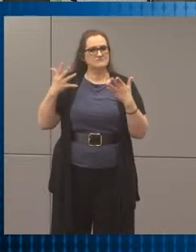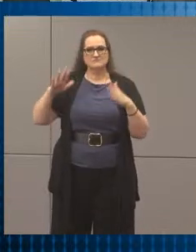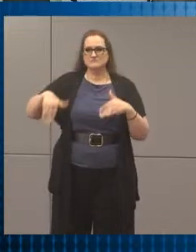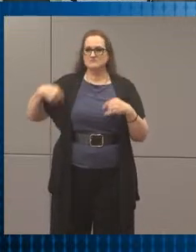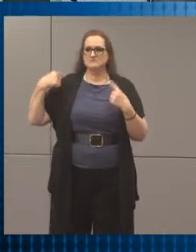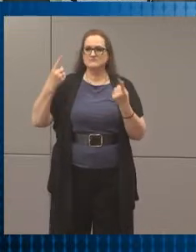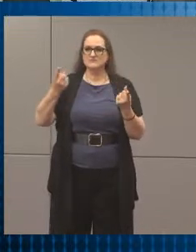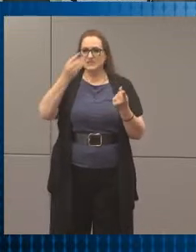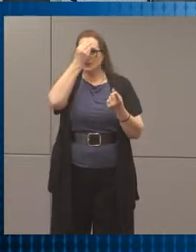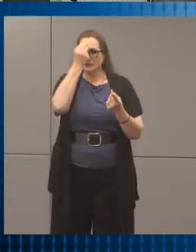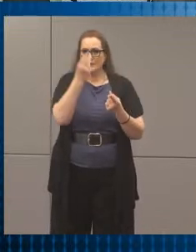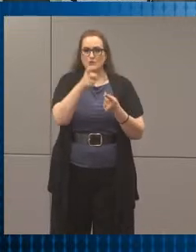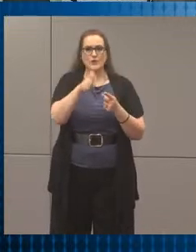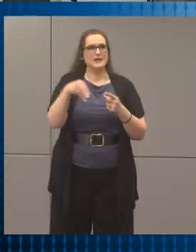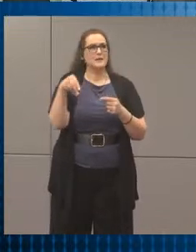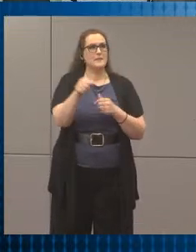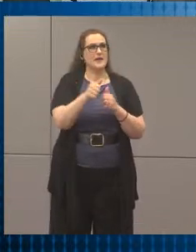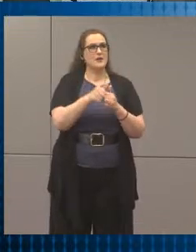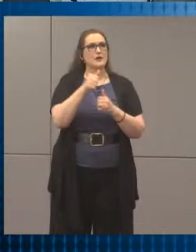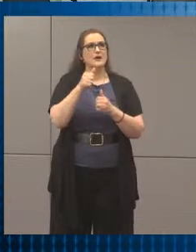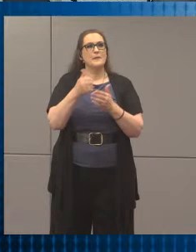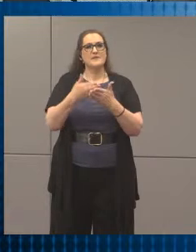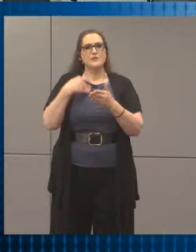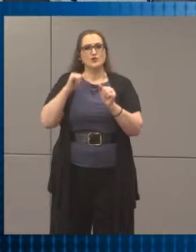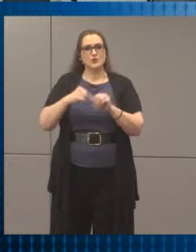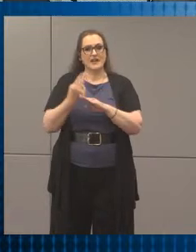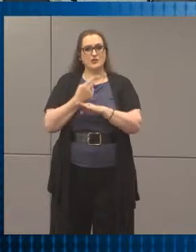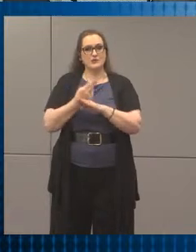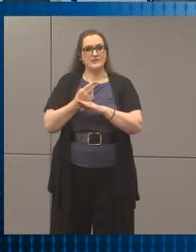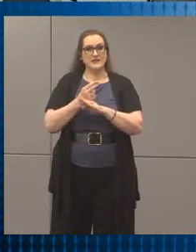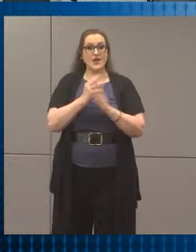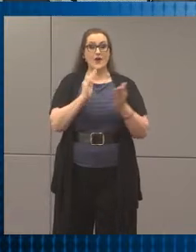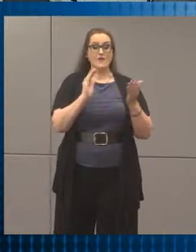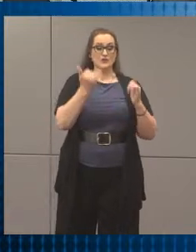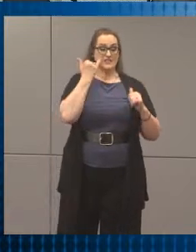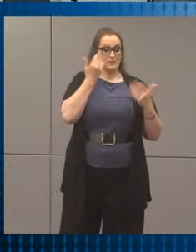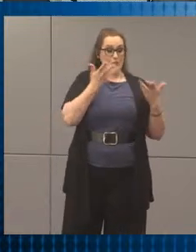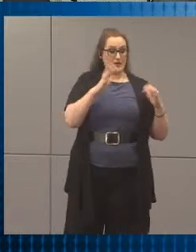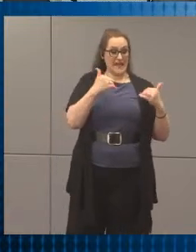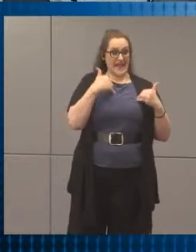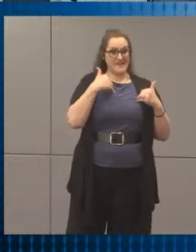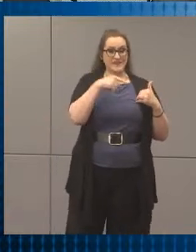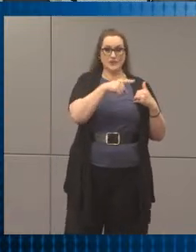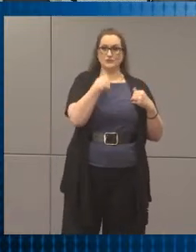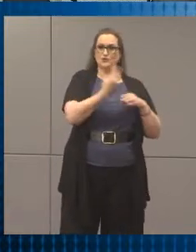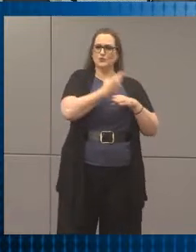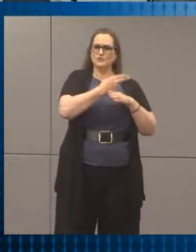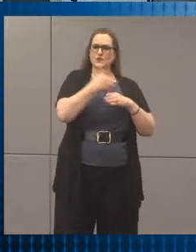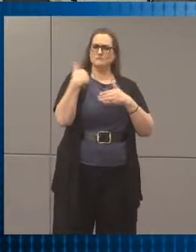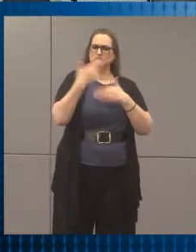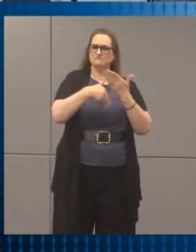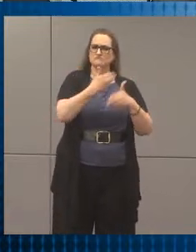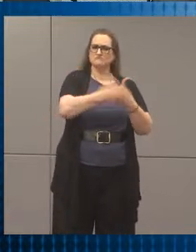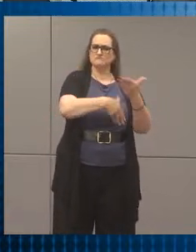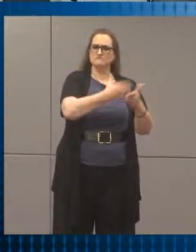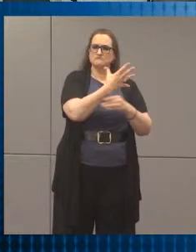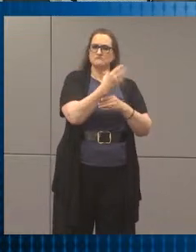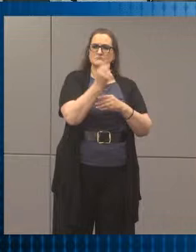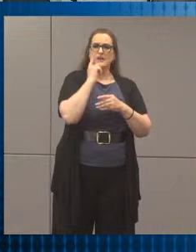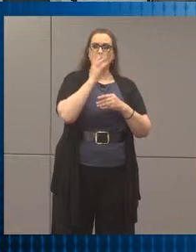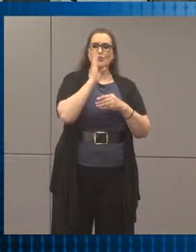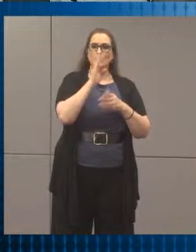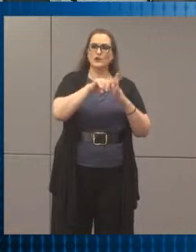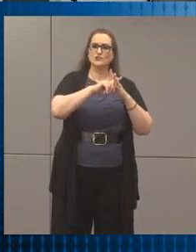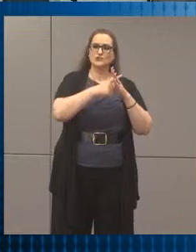you were notified you had to pay before you could use it. Versus if you already had it and were using it, and then we're going to